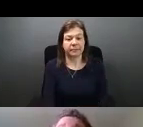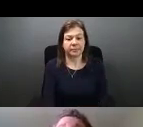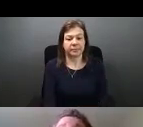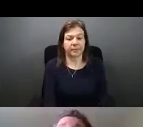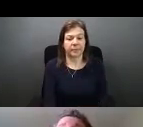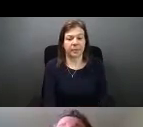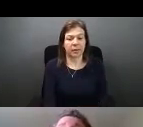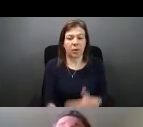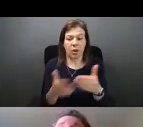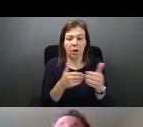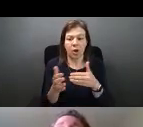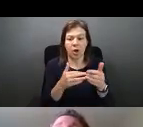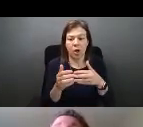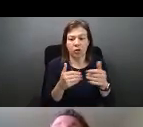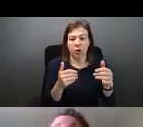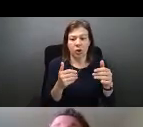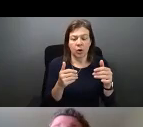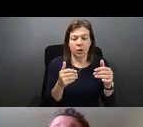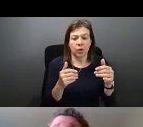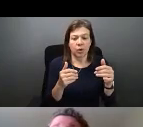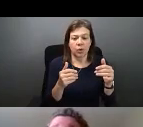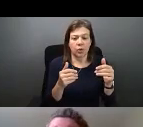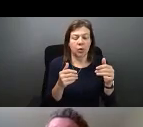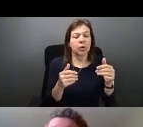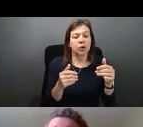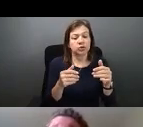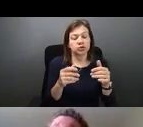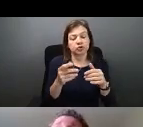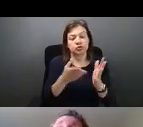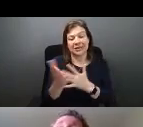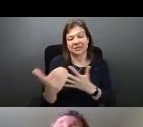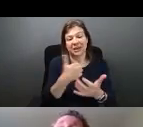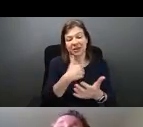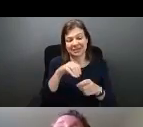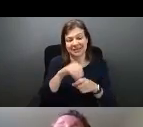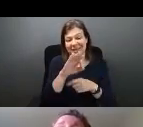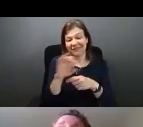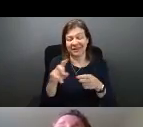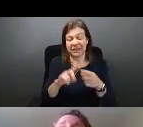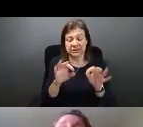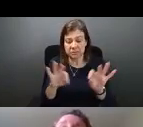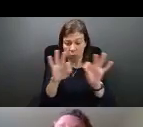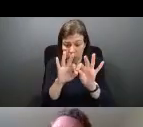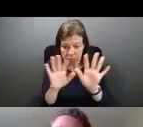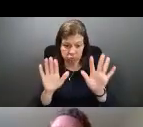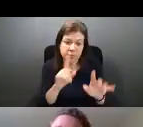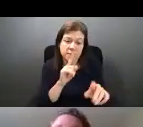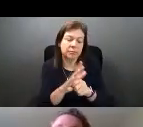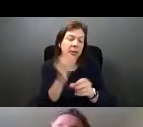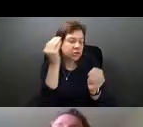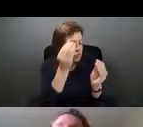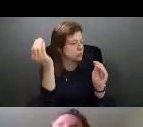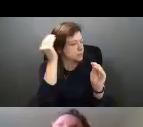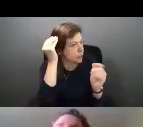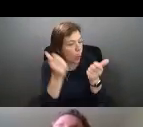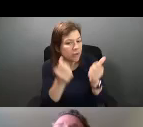Although transparency in the fee calculation is important, be conscientious of what information